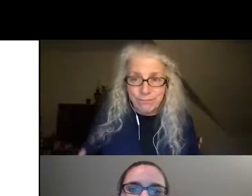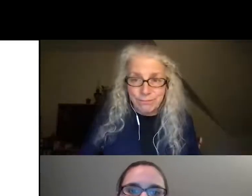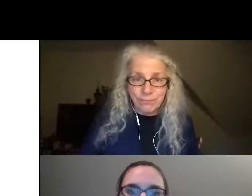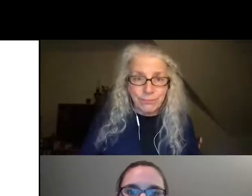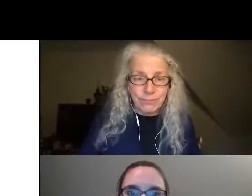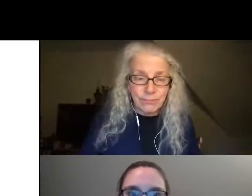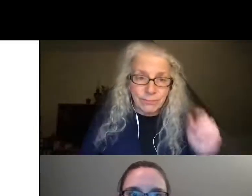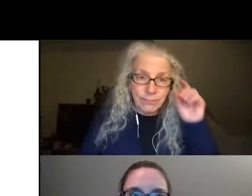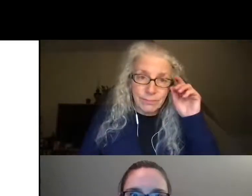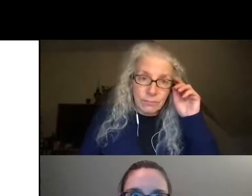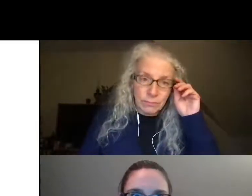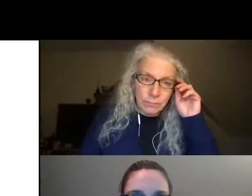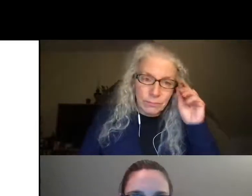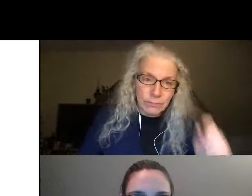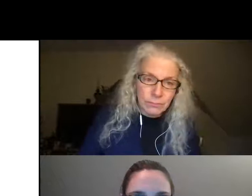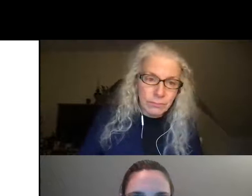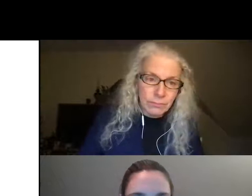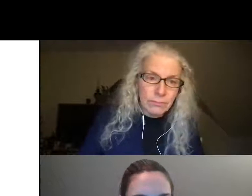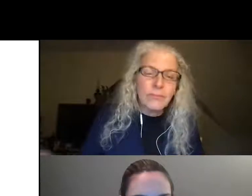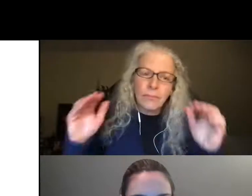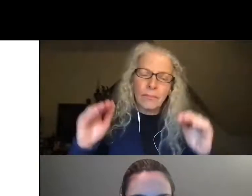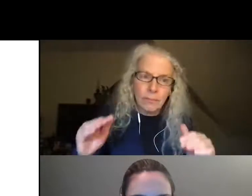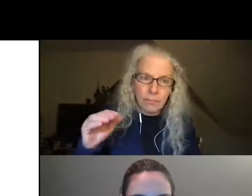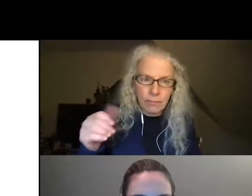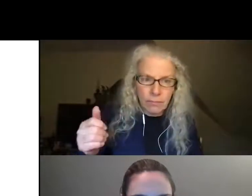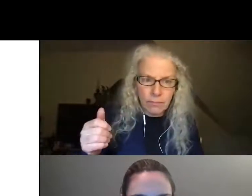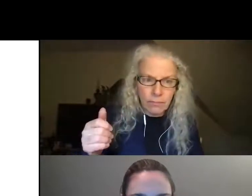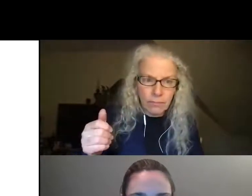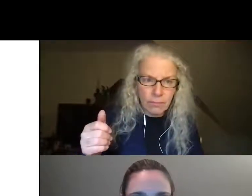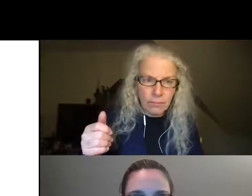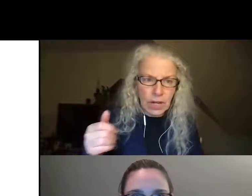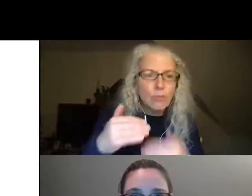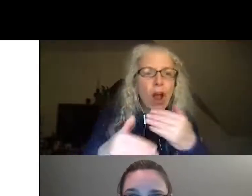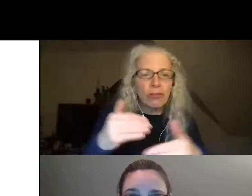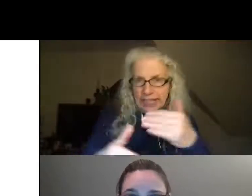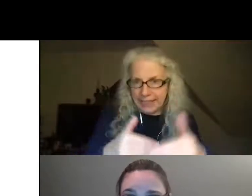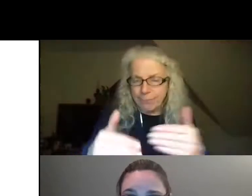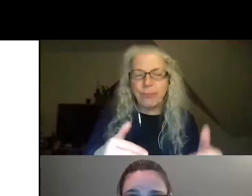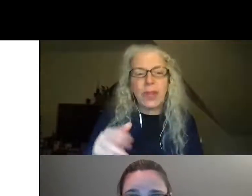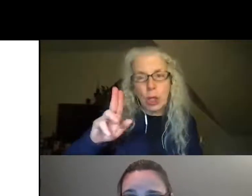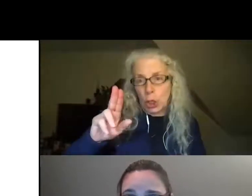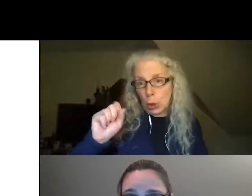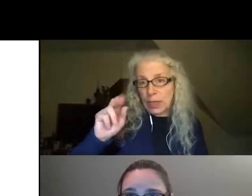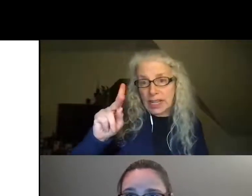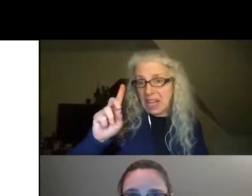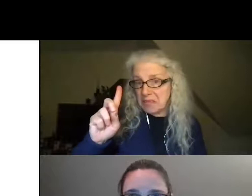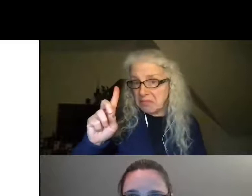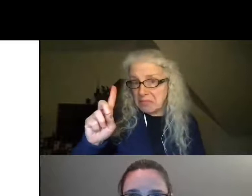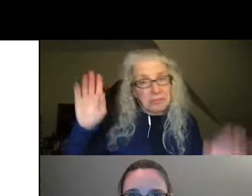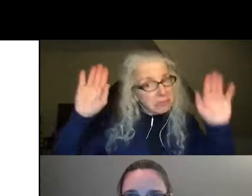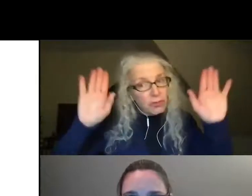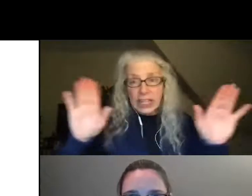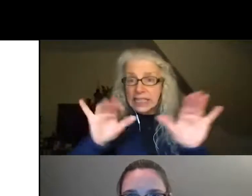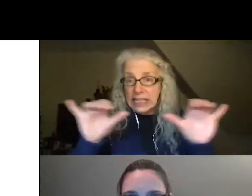here. And then we'll go down to progress. USCED's been a great system. We're going to keep